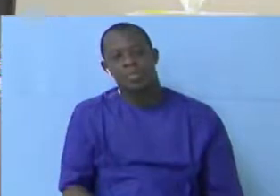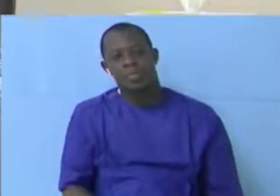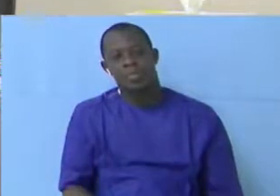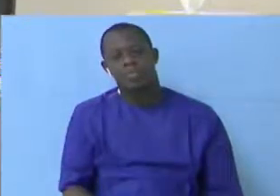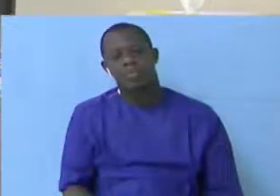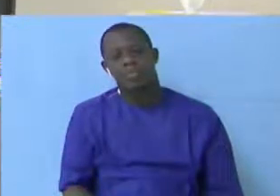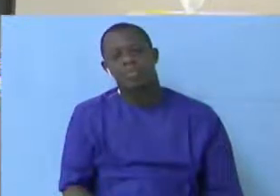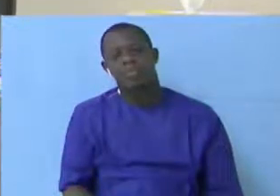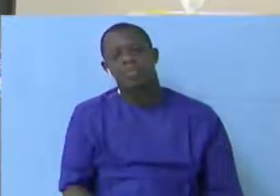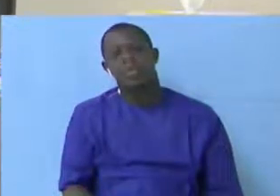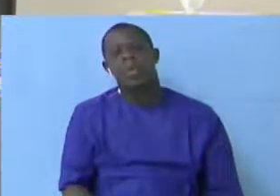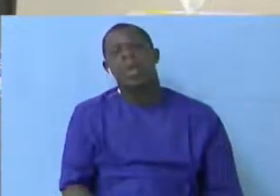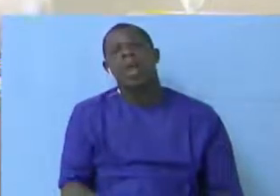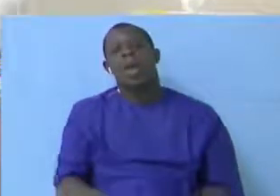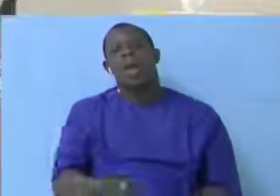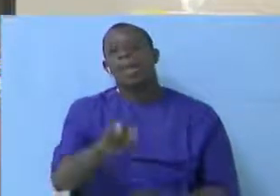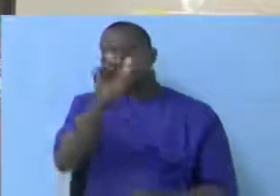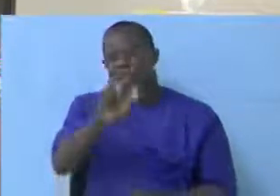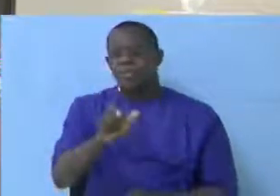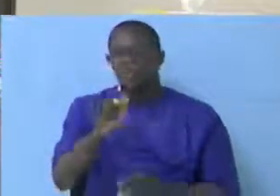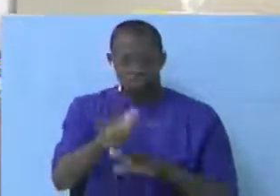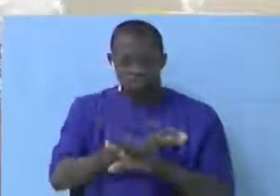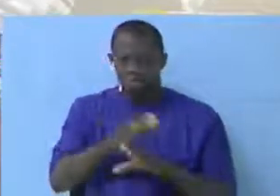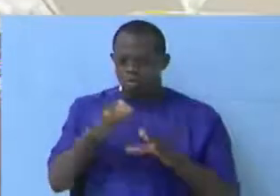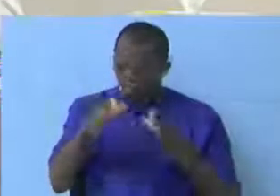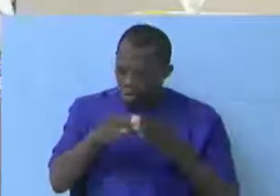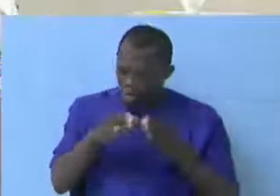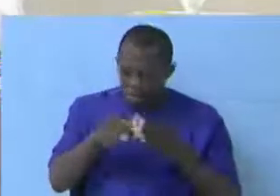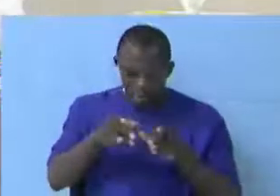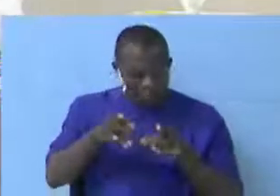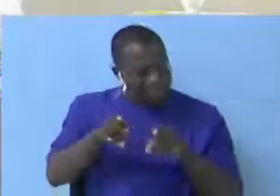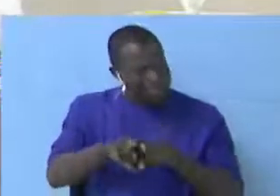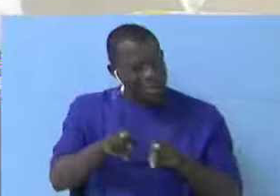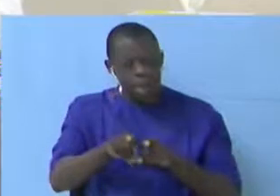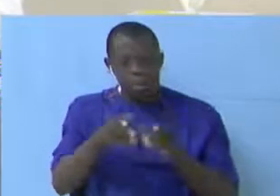he was along the same route with this guy,